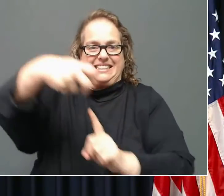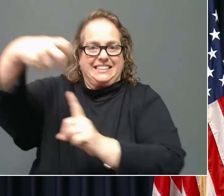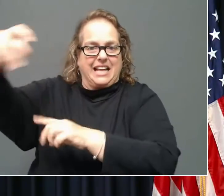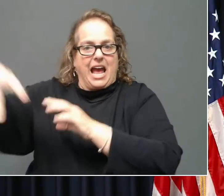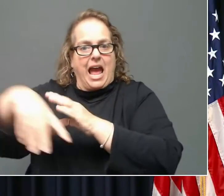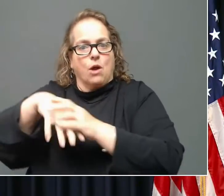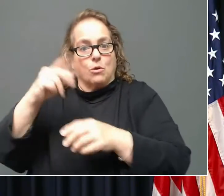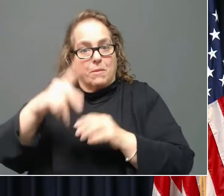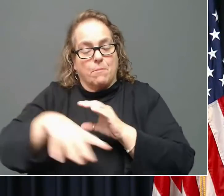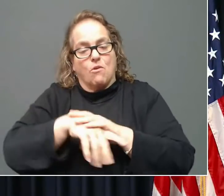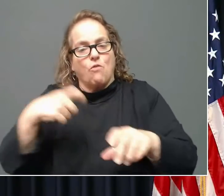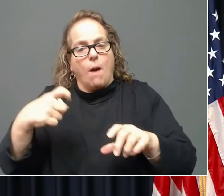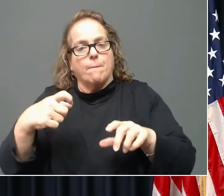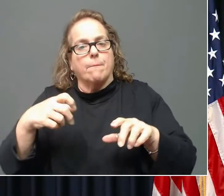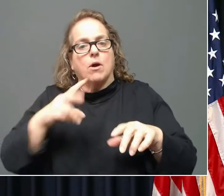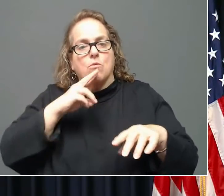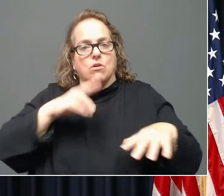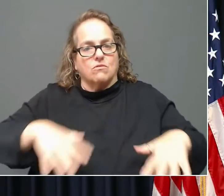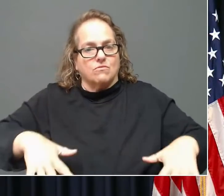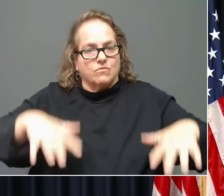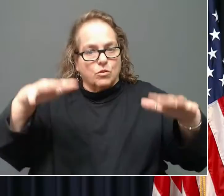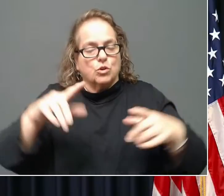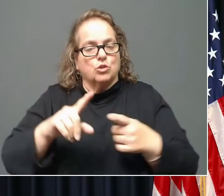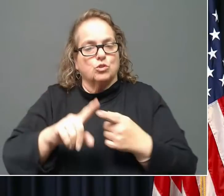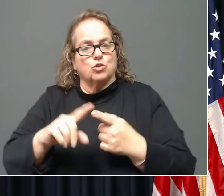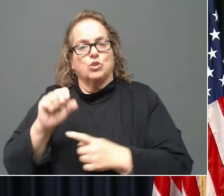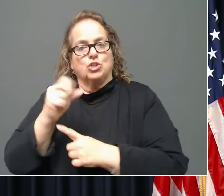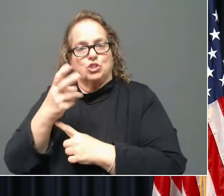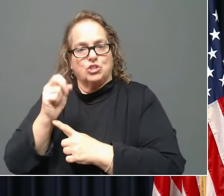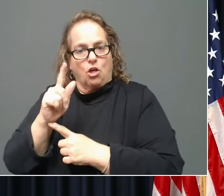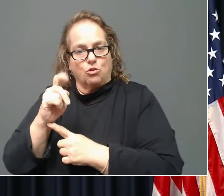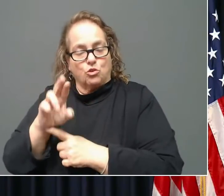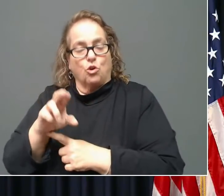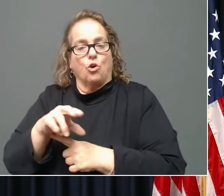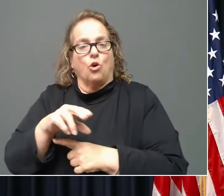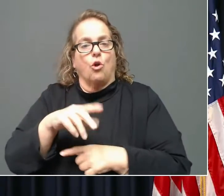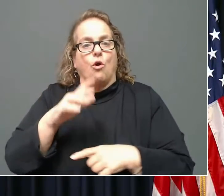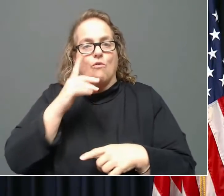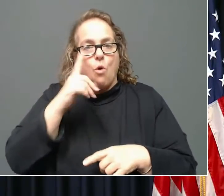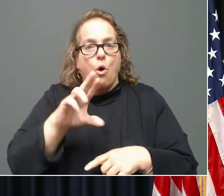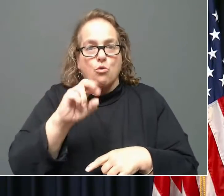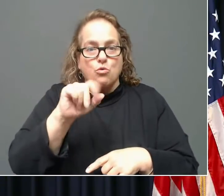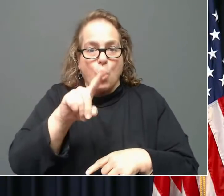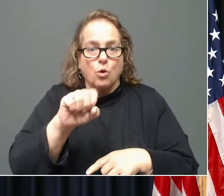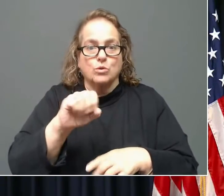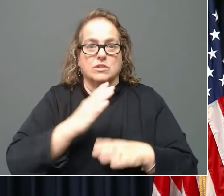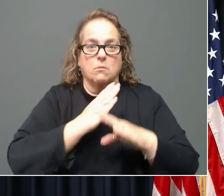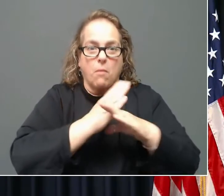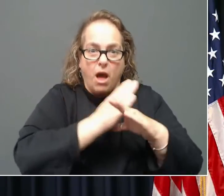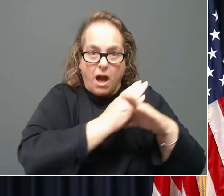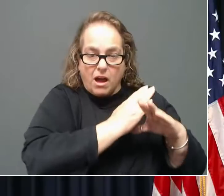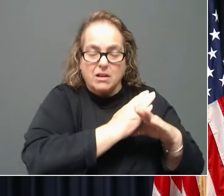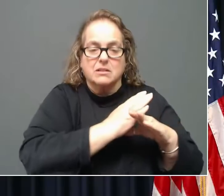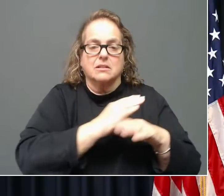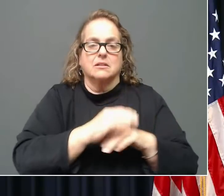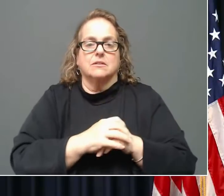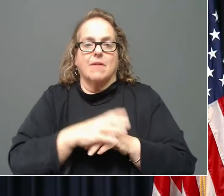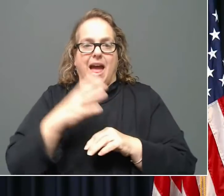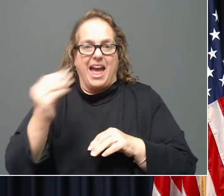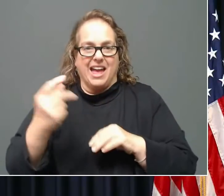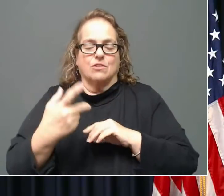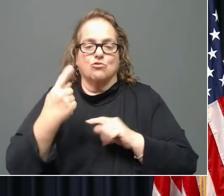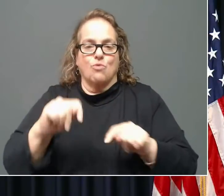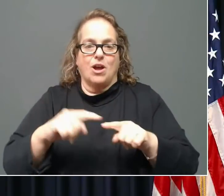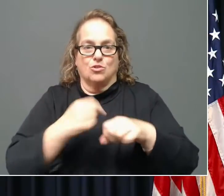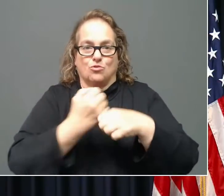removal from roadways and rescue missions. And while the Guard is there, it's our local